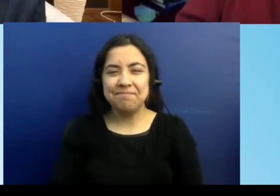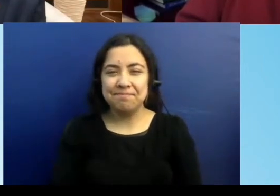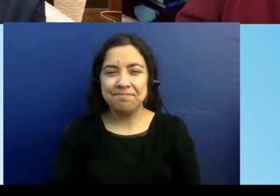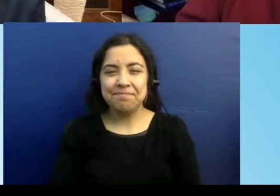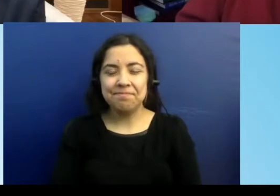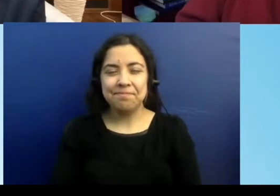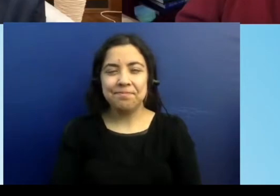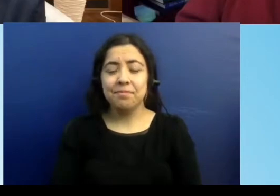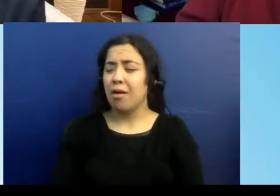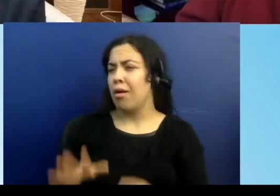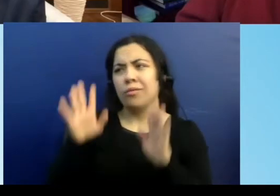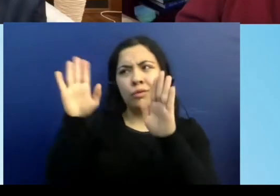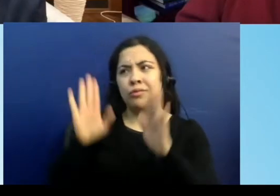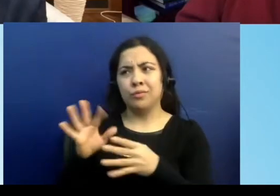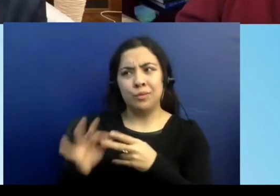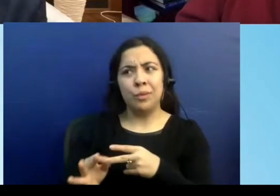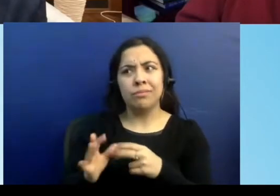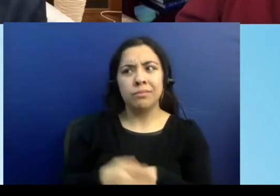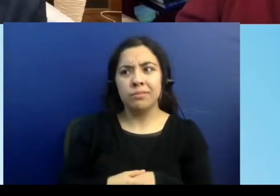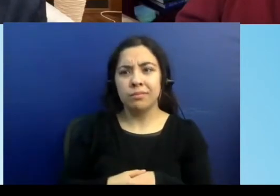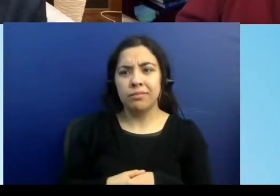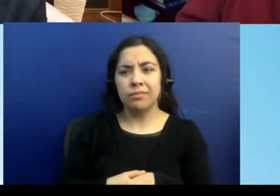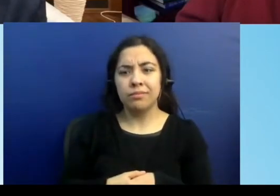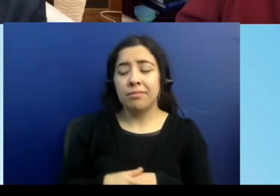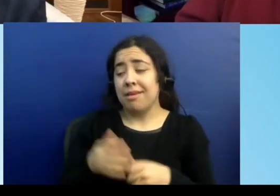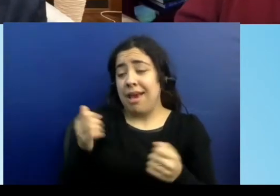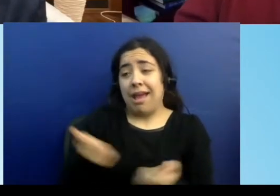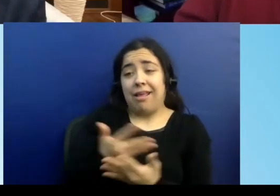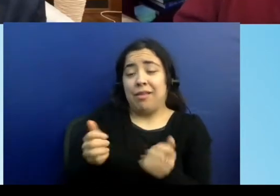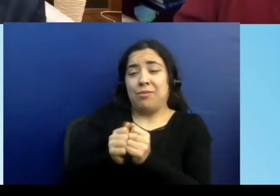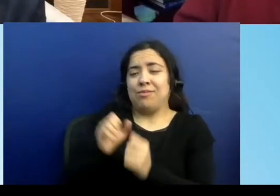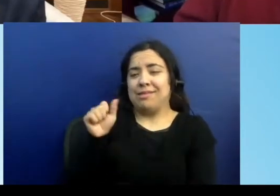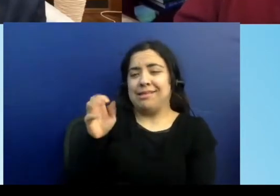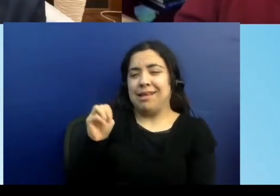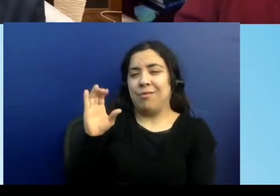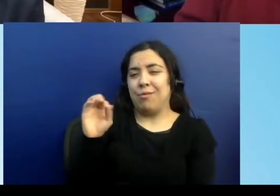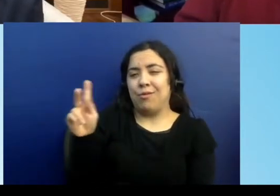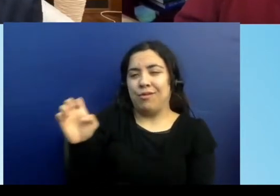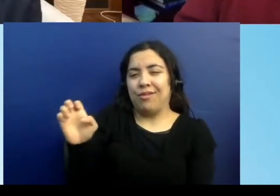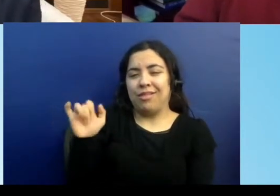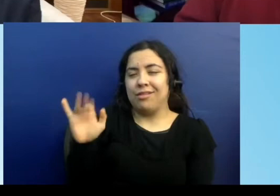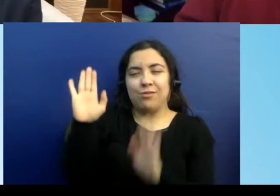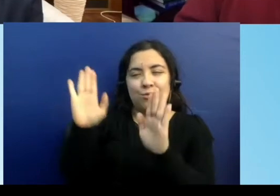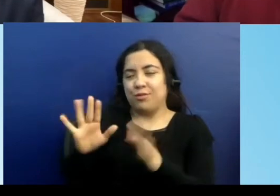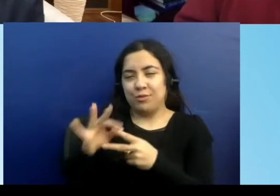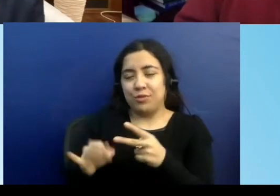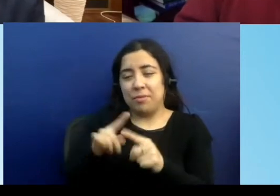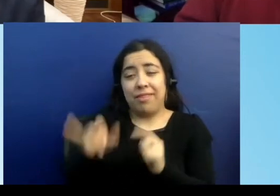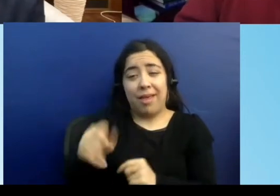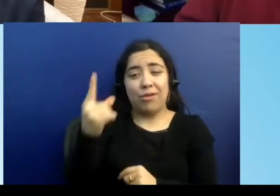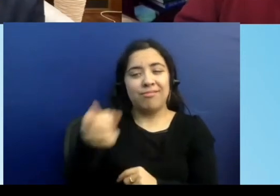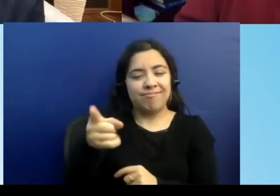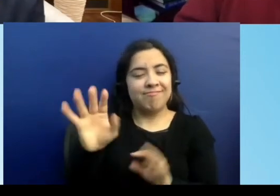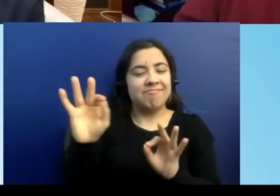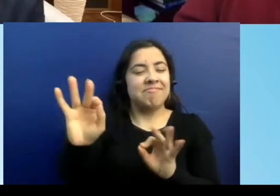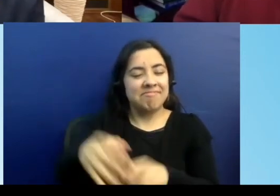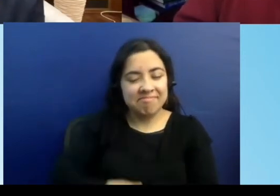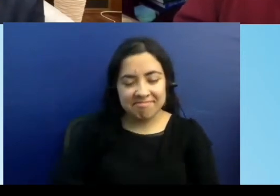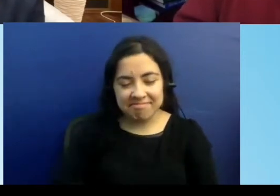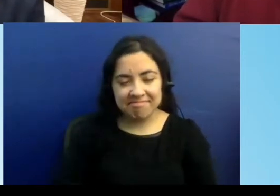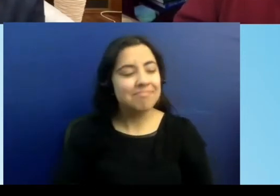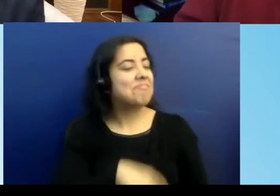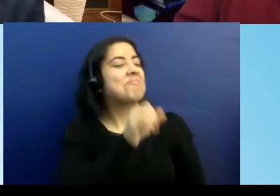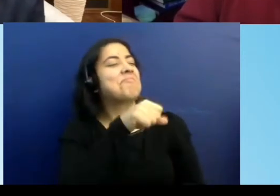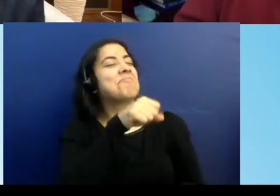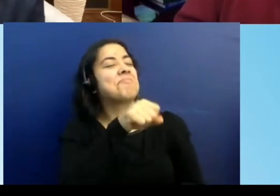choice. And anything by Sam Cooke is always a great choice, but particularly that one. Yeah. Well, thank